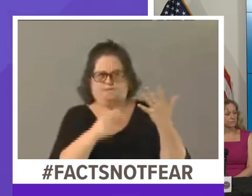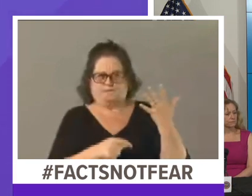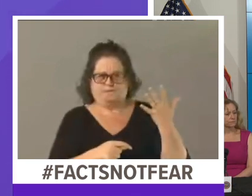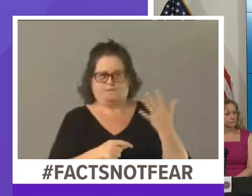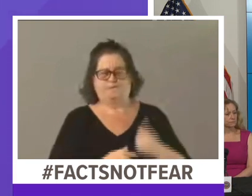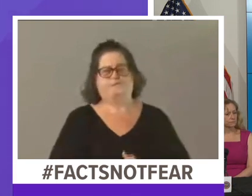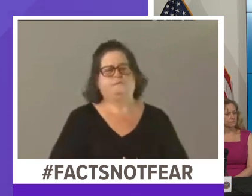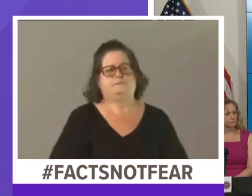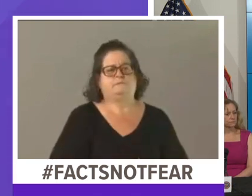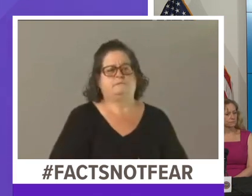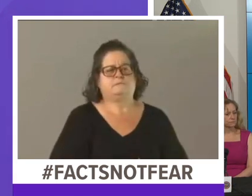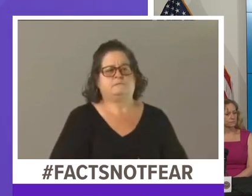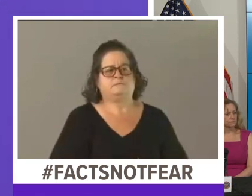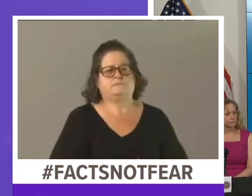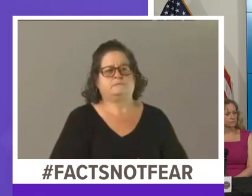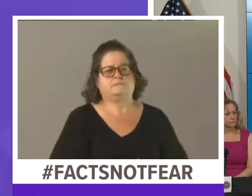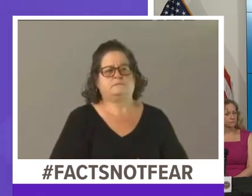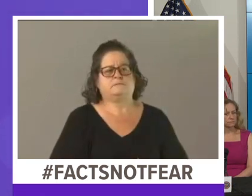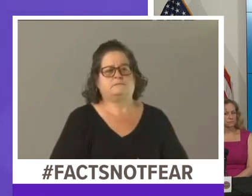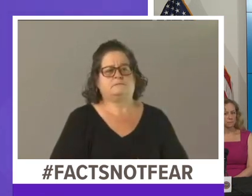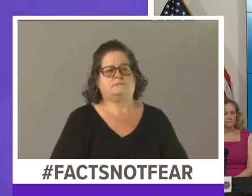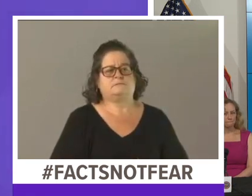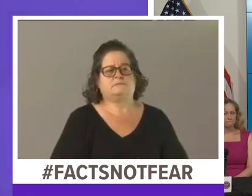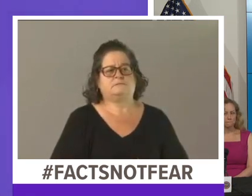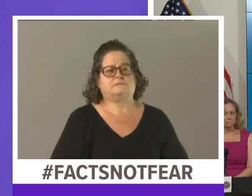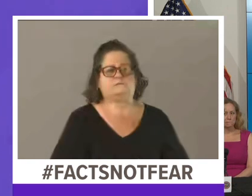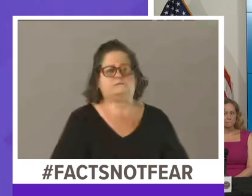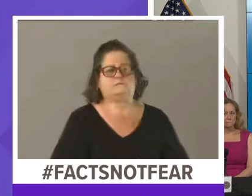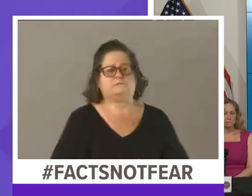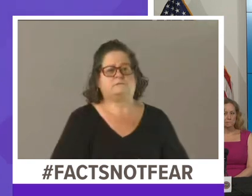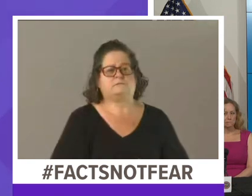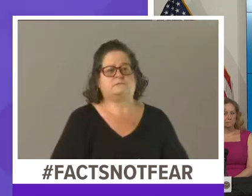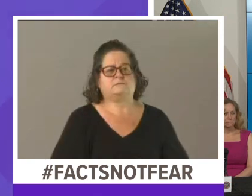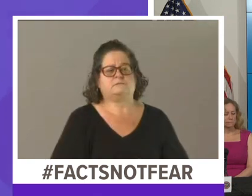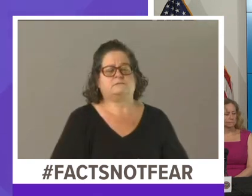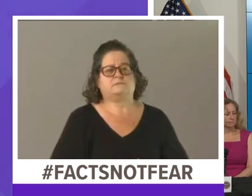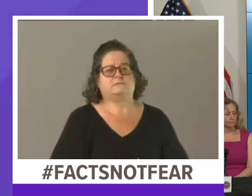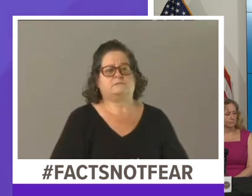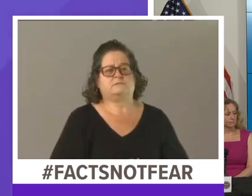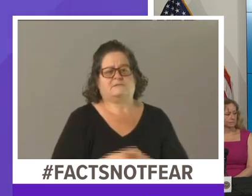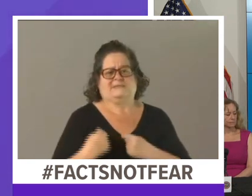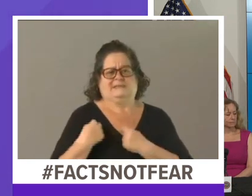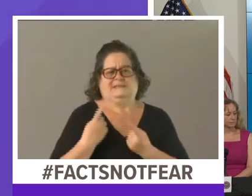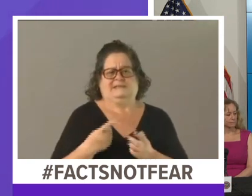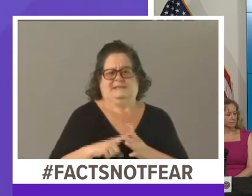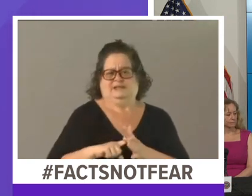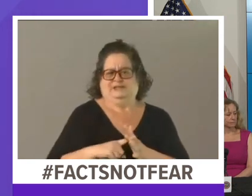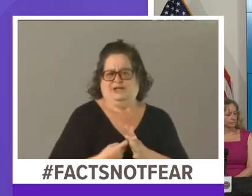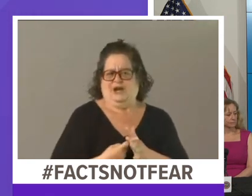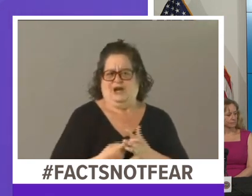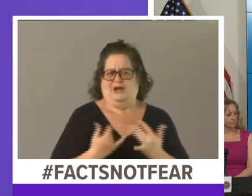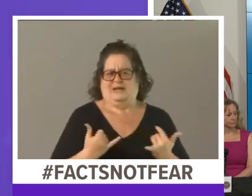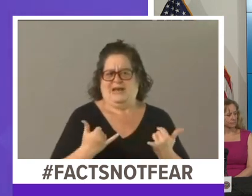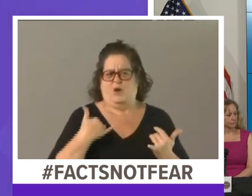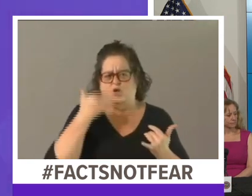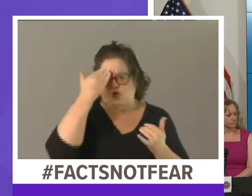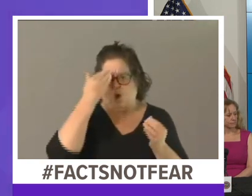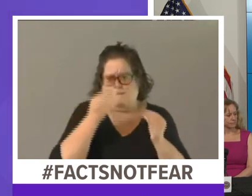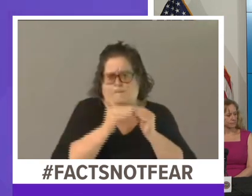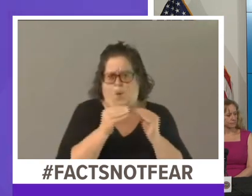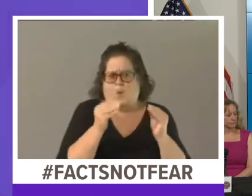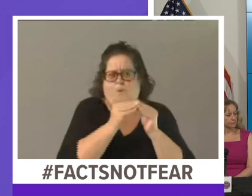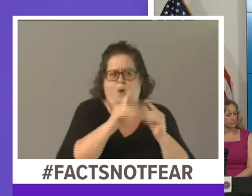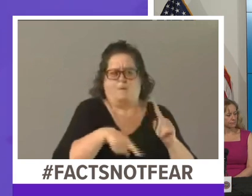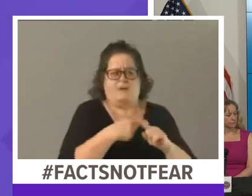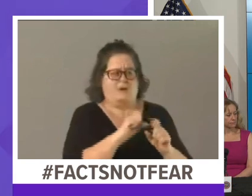since this began, and we have more knowledge about the coronavirus, is the very